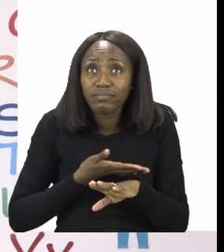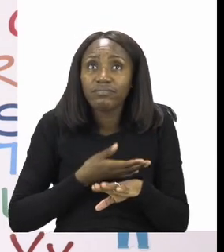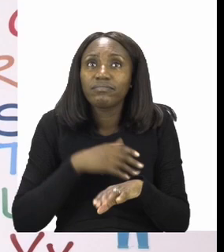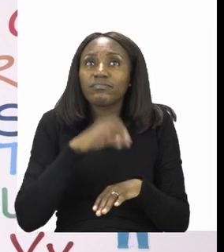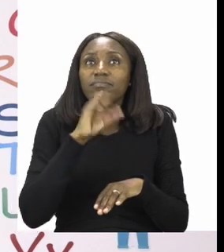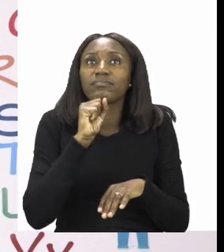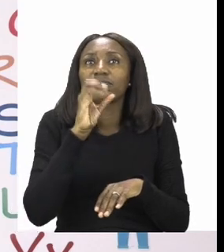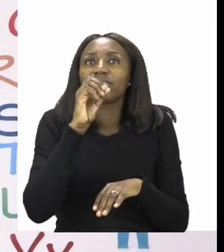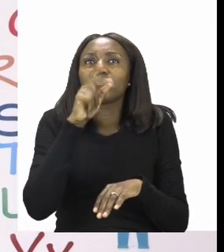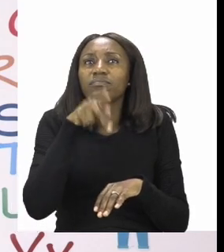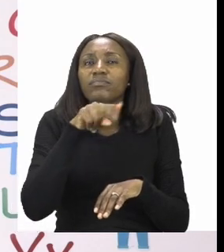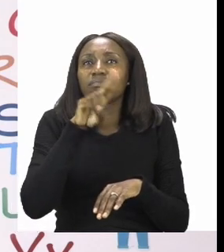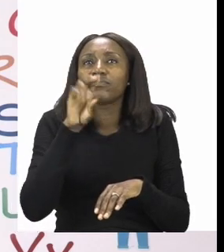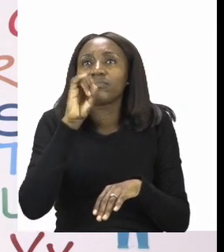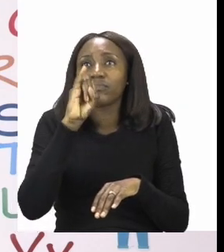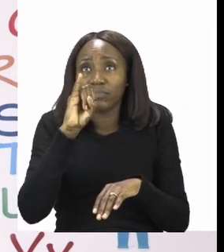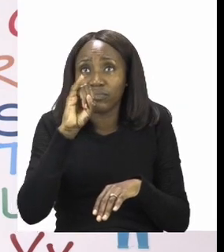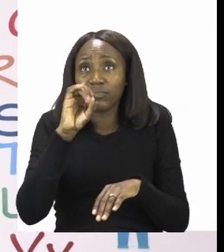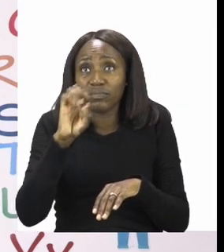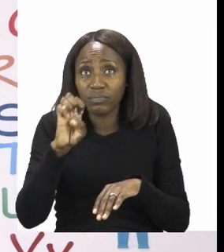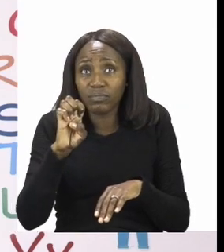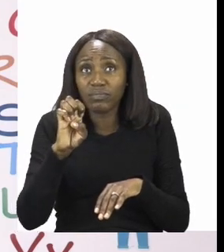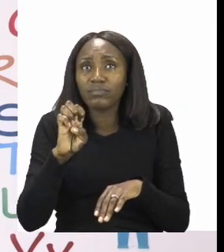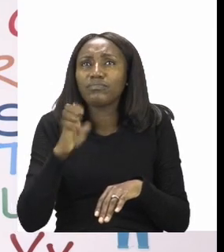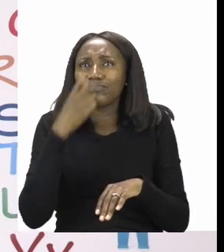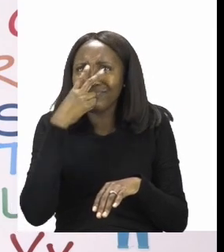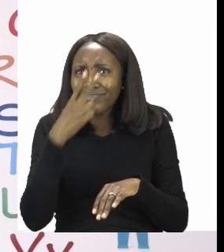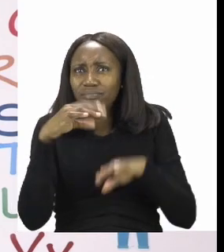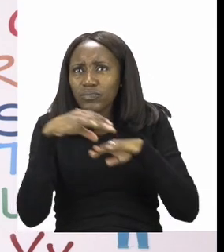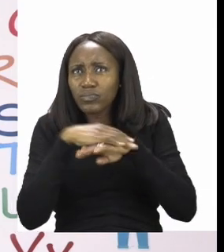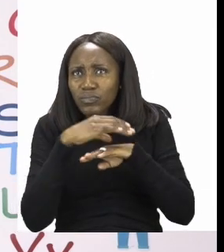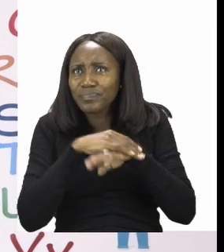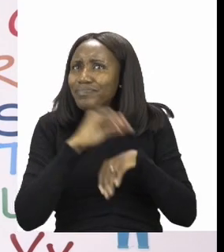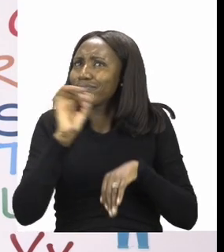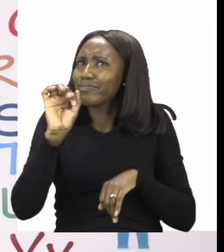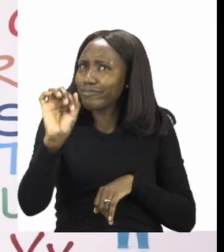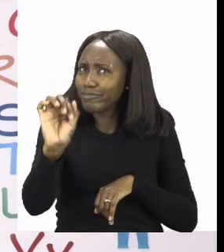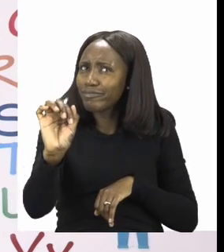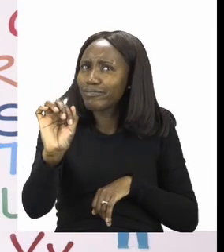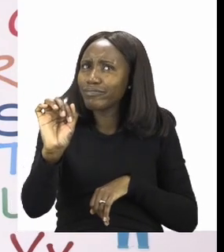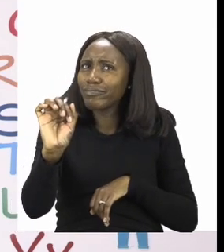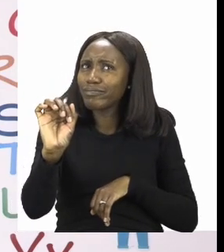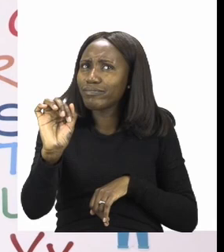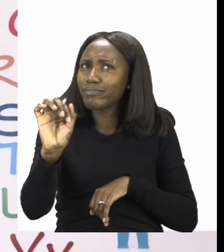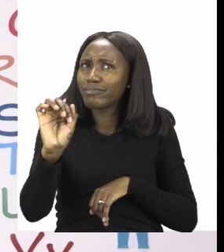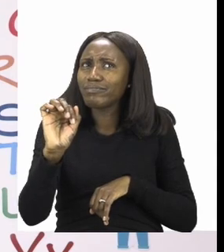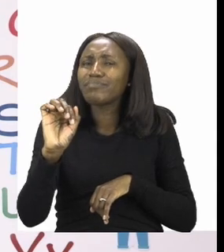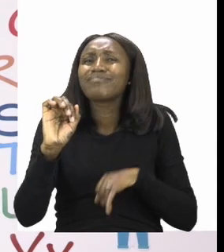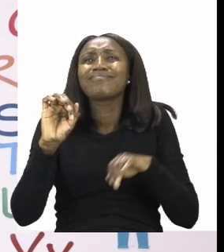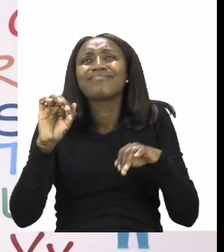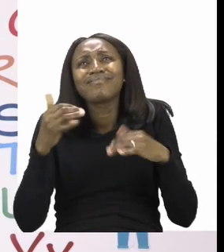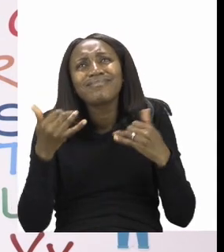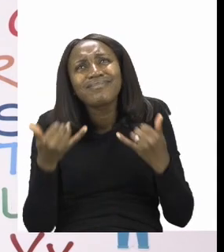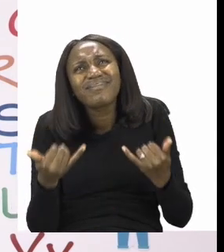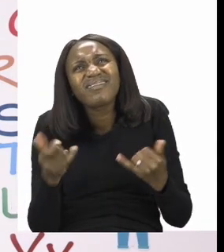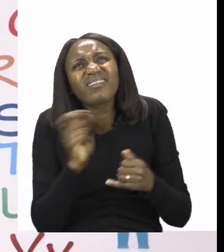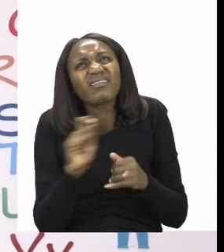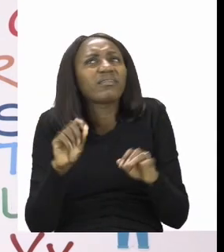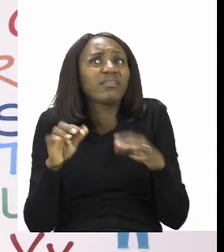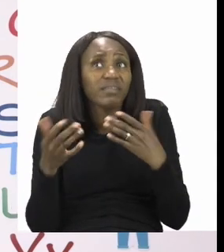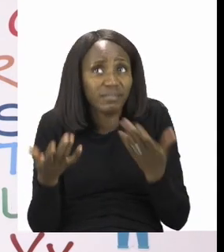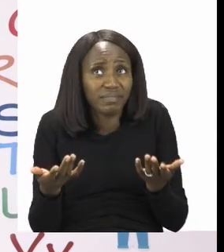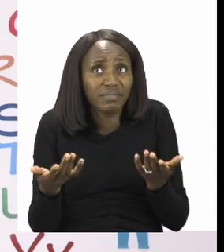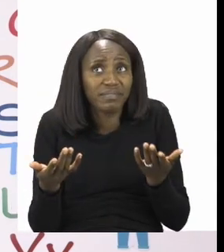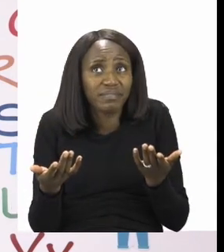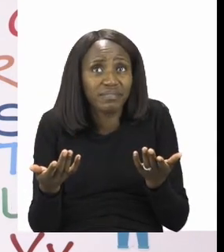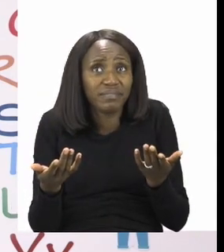the shoes we can see belong to Sophie. But how are we going to write that?